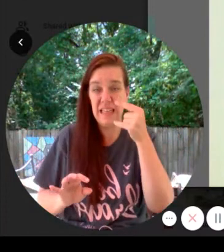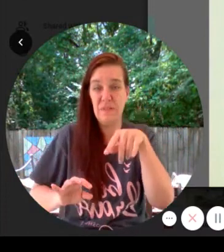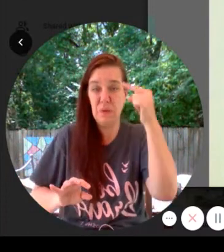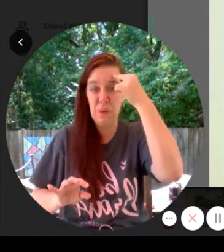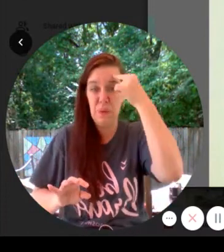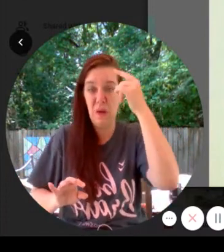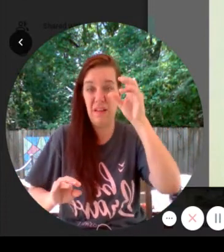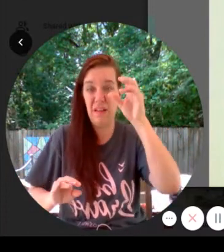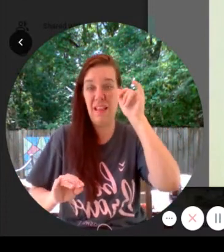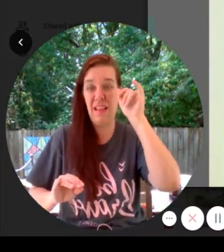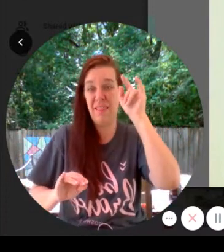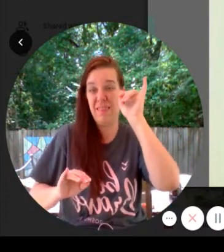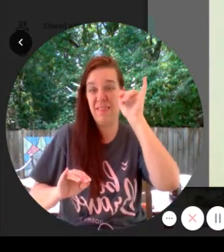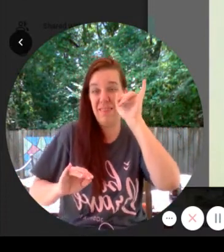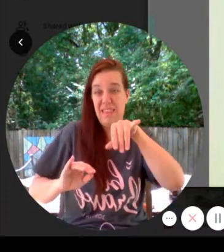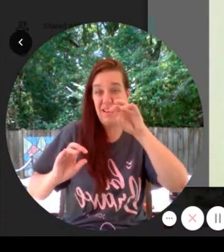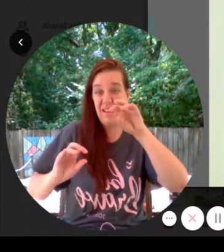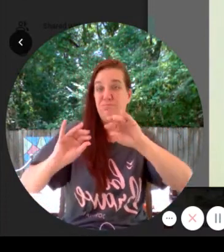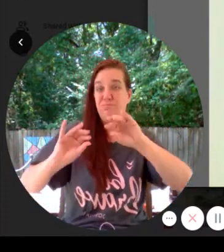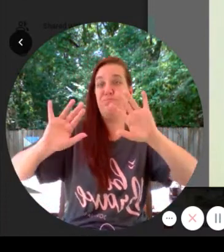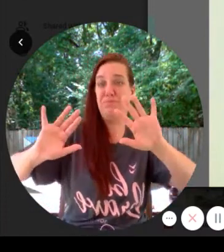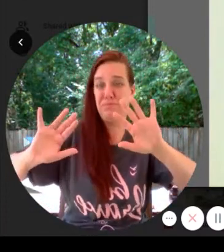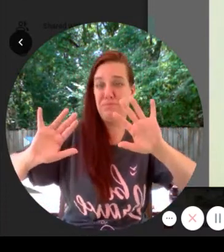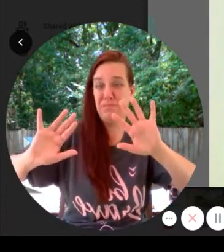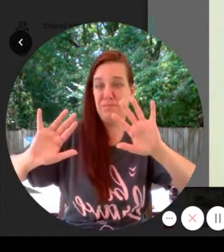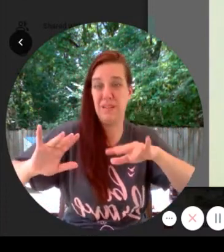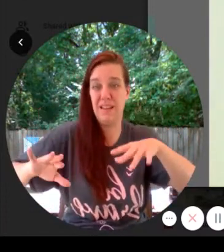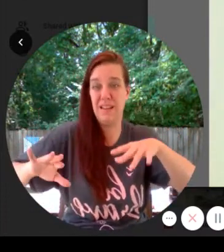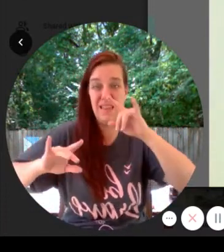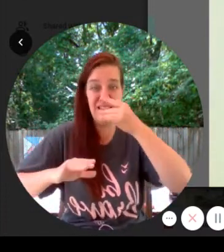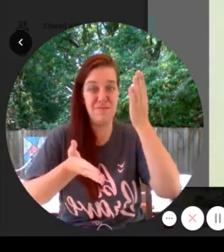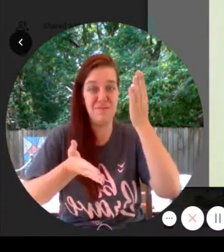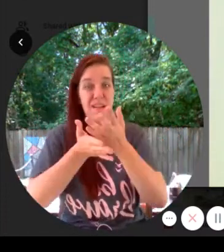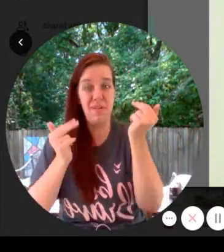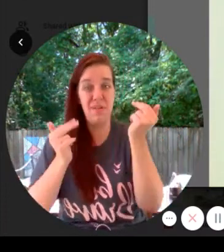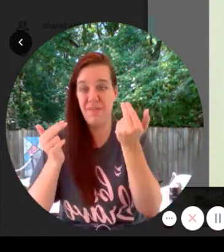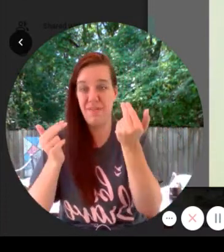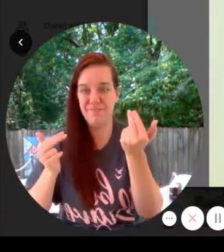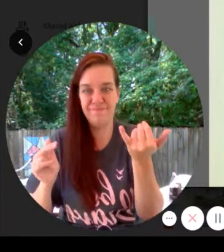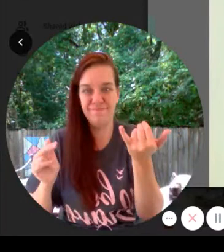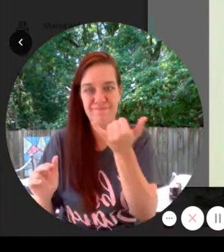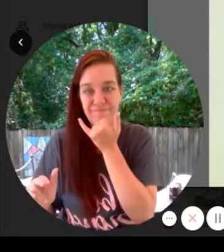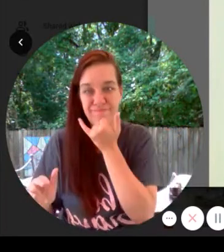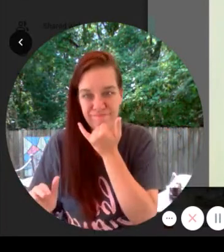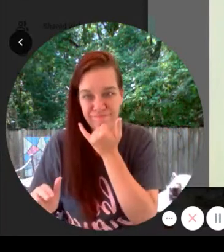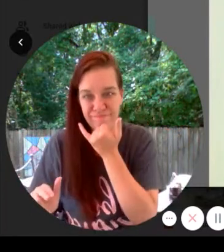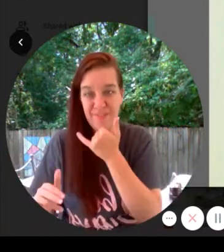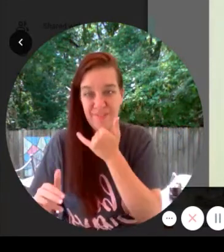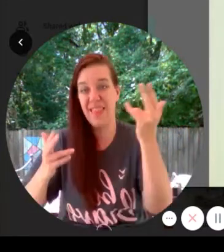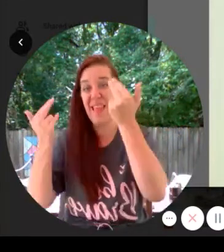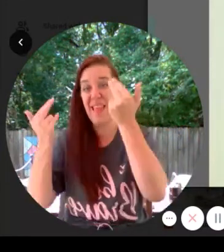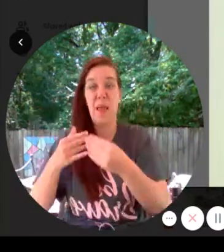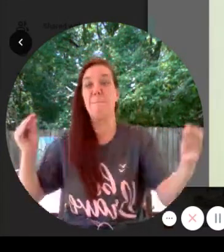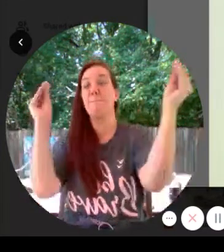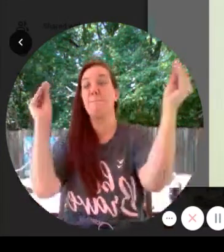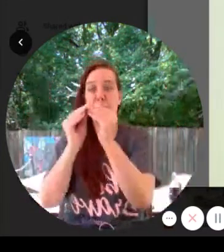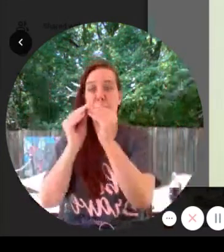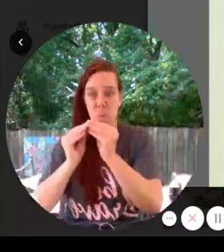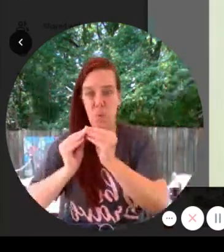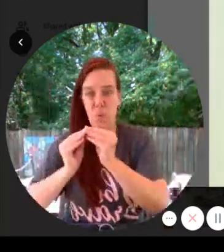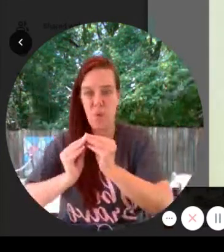would make the kids stop laughing, he was wrong. They laughed harder. Josh